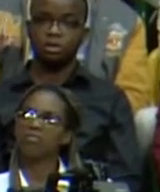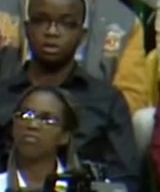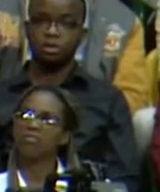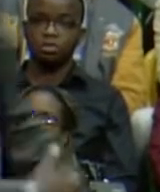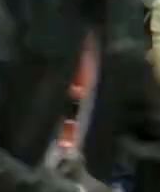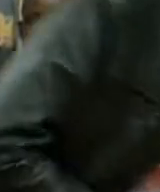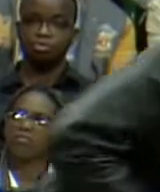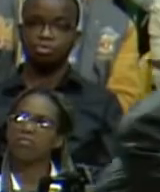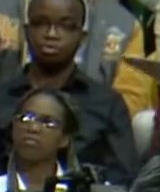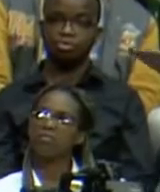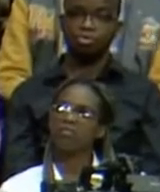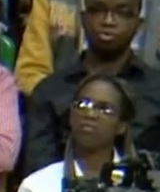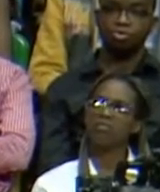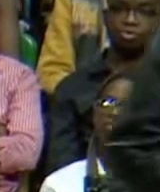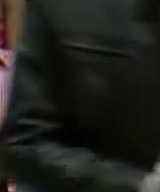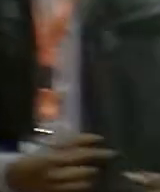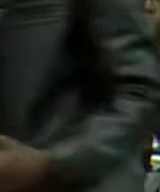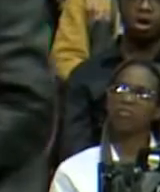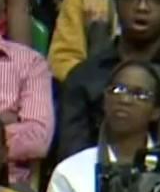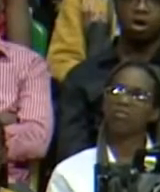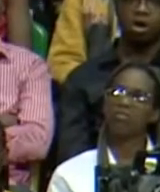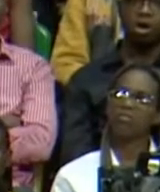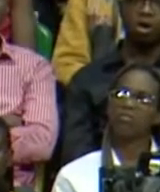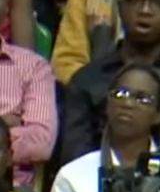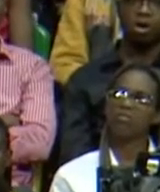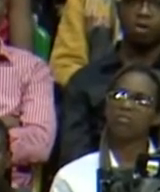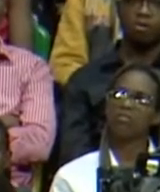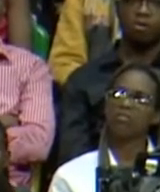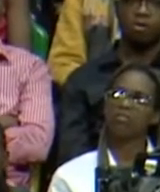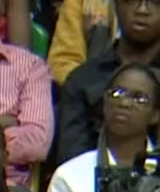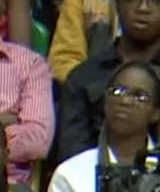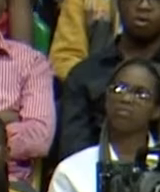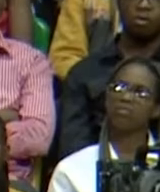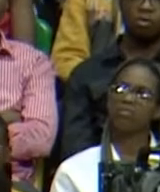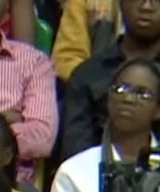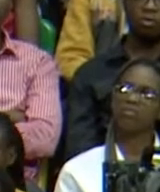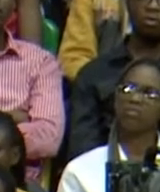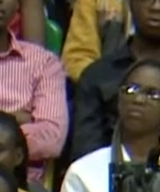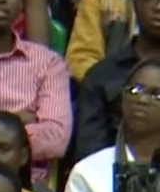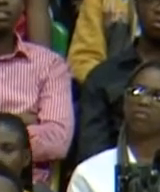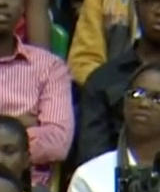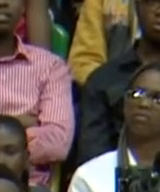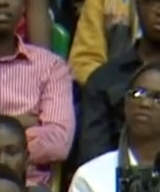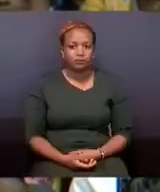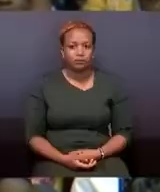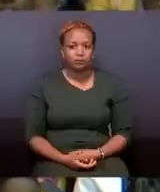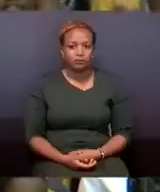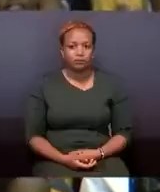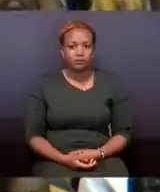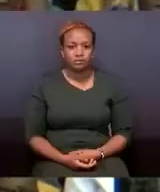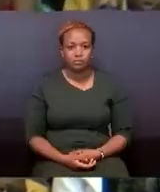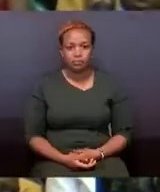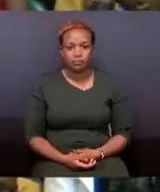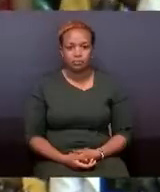and now because I'm back, I feel like I can say to everybody else, Murakweza Neza Urwanda.